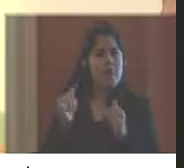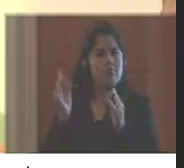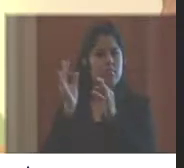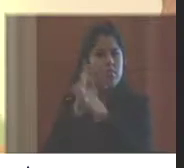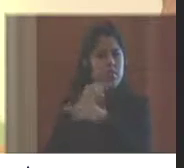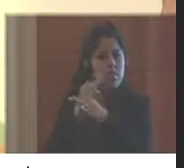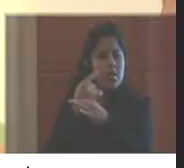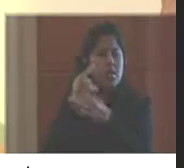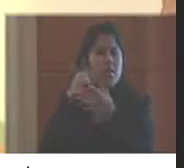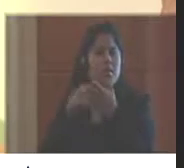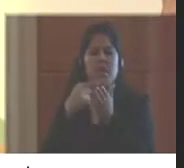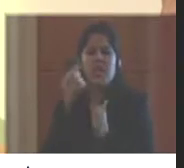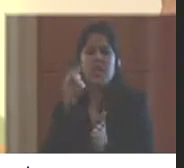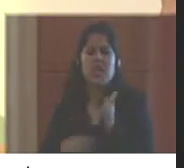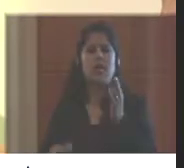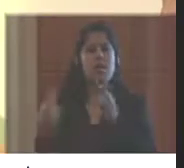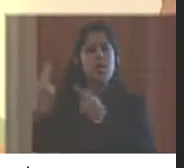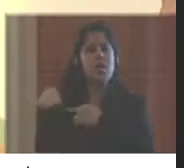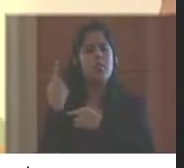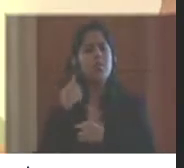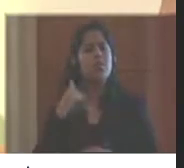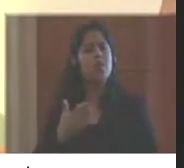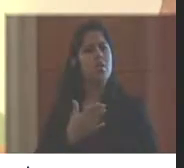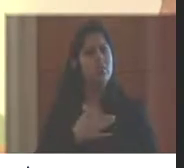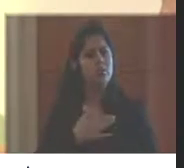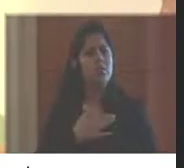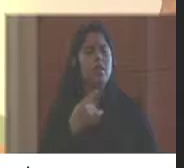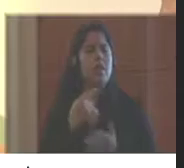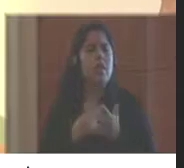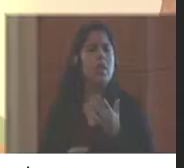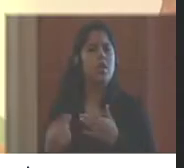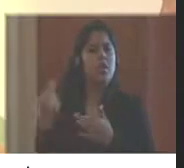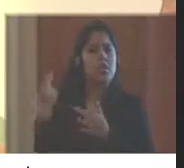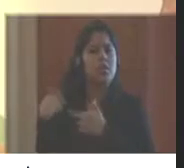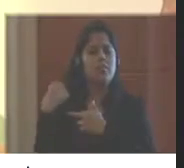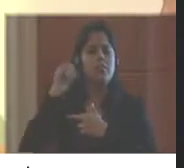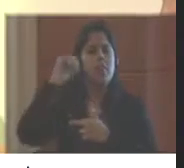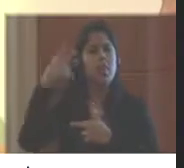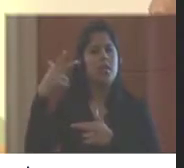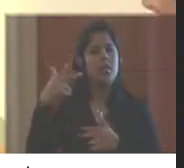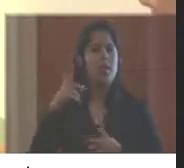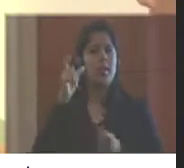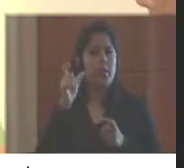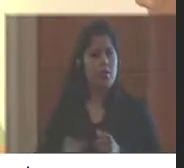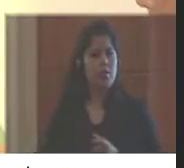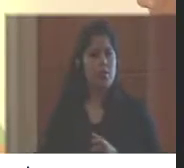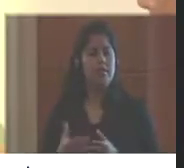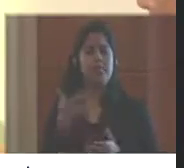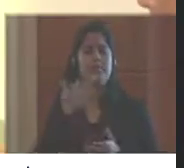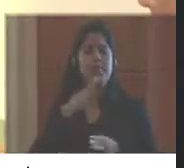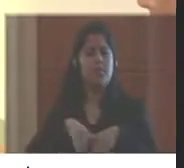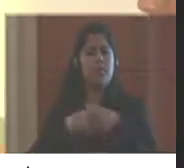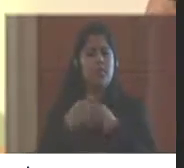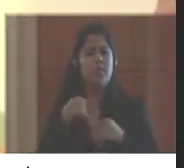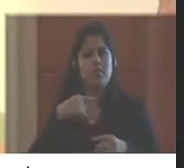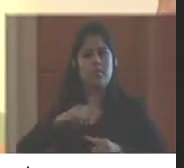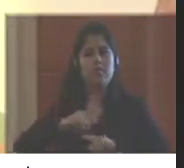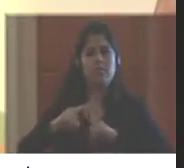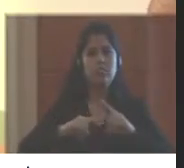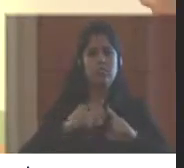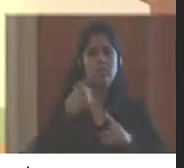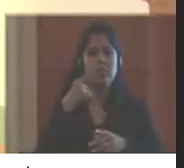somebody else is accountable for. This is the risk governance discussion that is going on in every region in the world, is